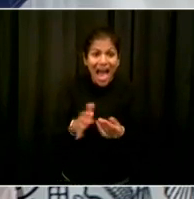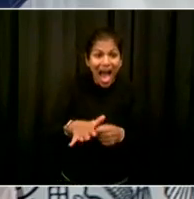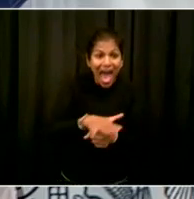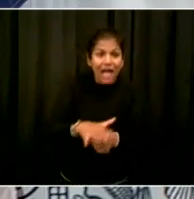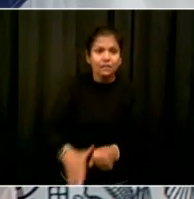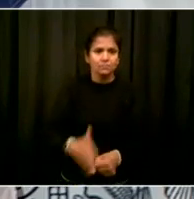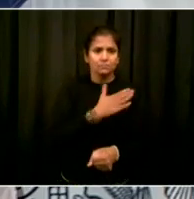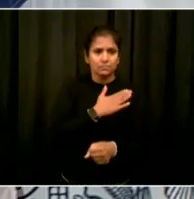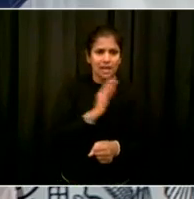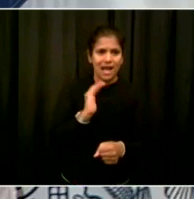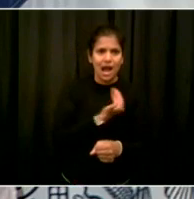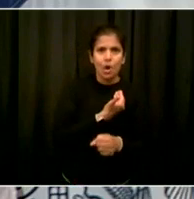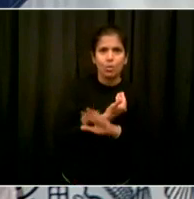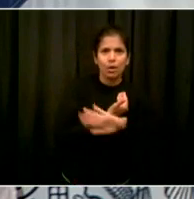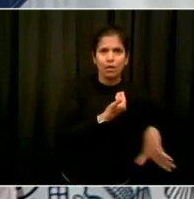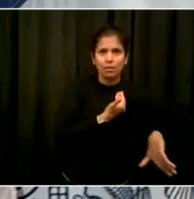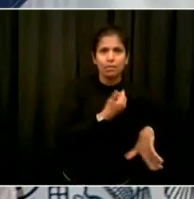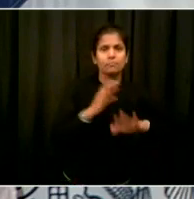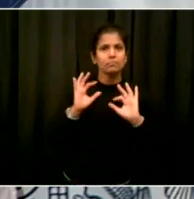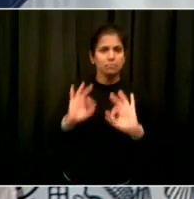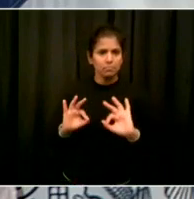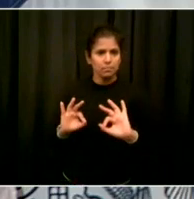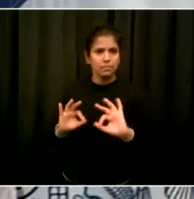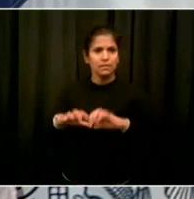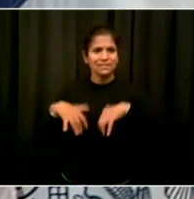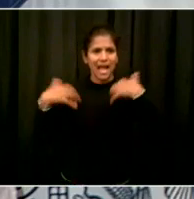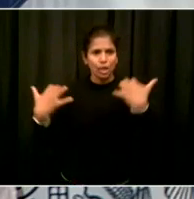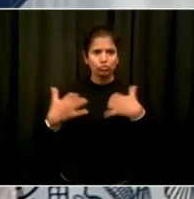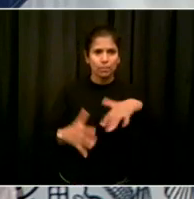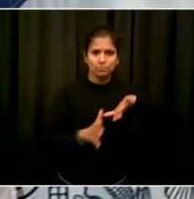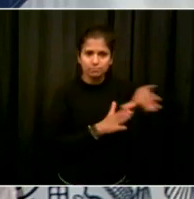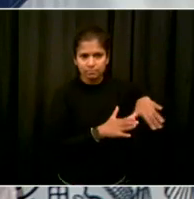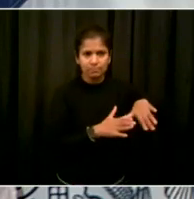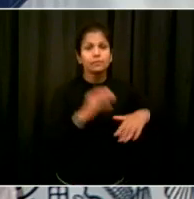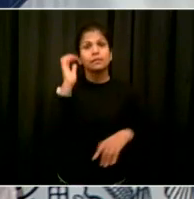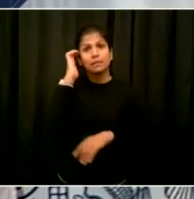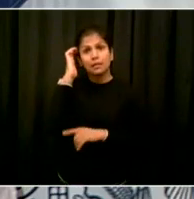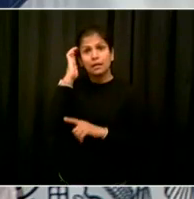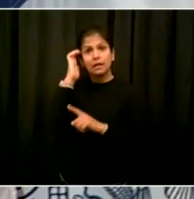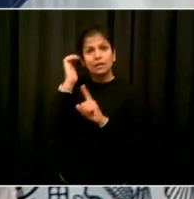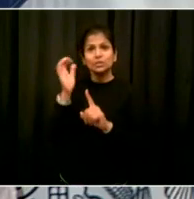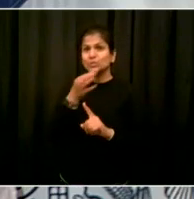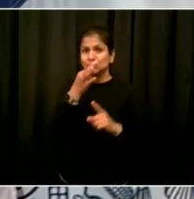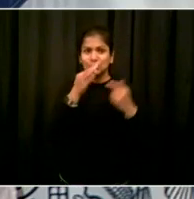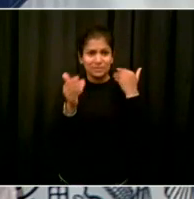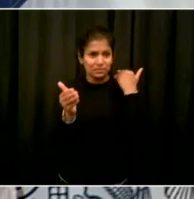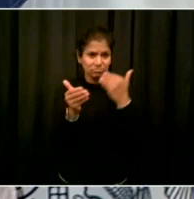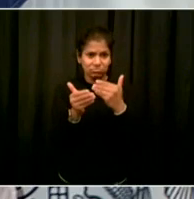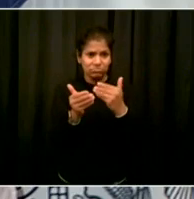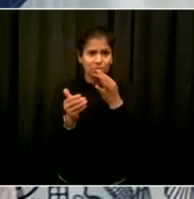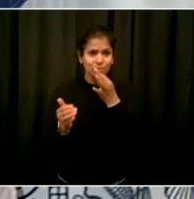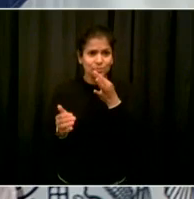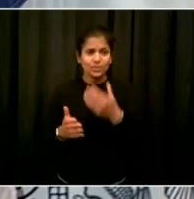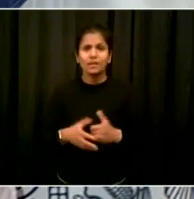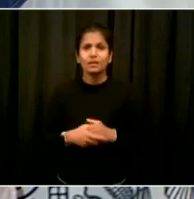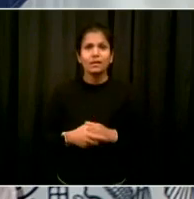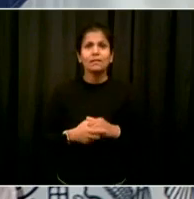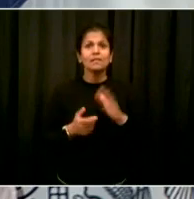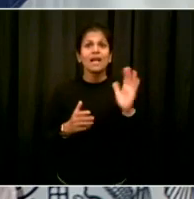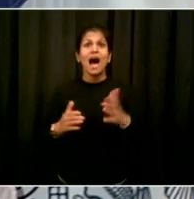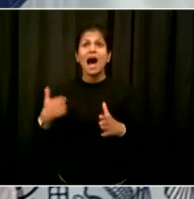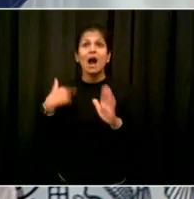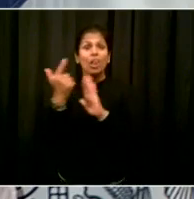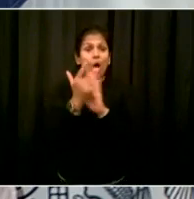resolve very quickly. I've said it's coming close to completion. When the law department completes its work, they'll publish